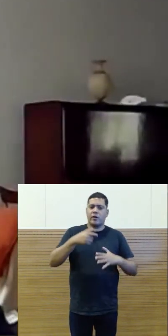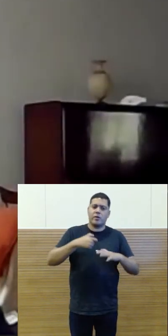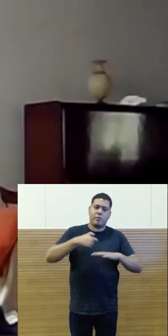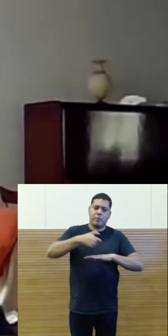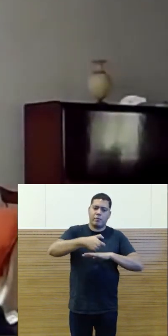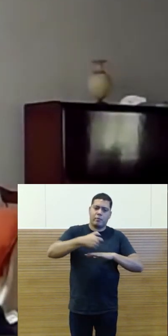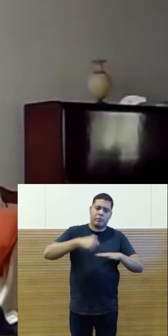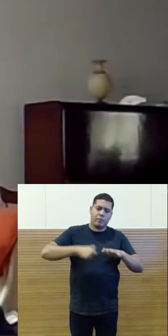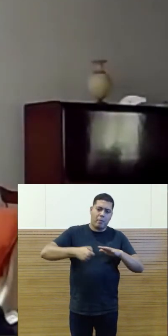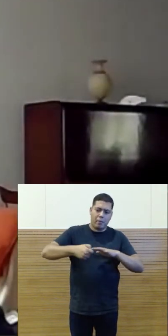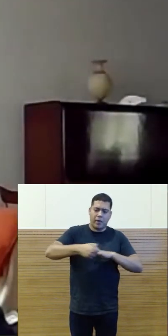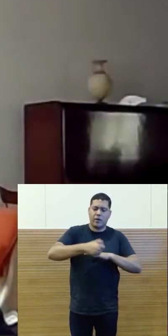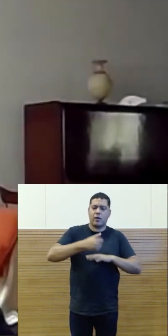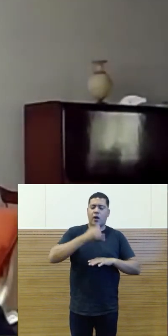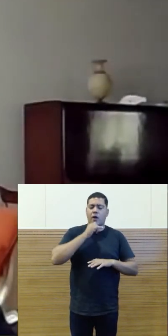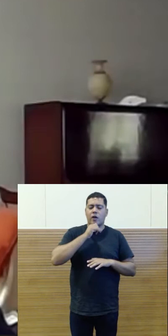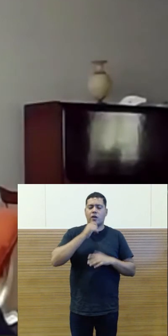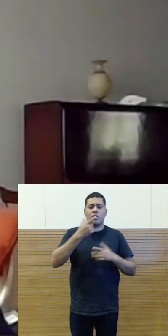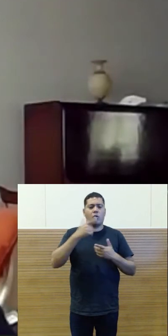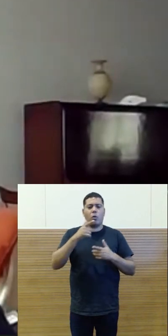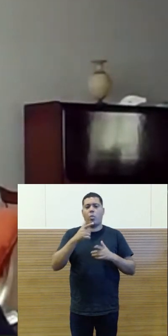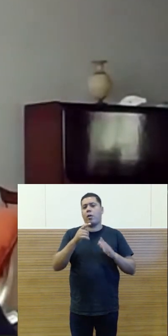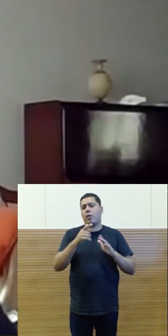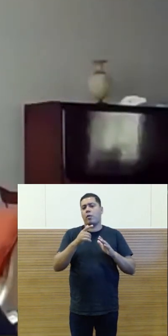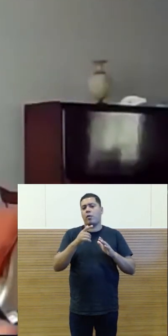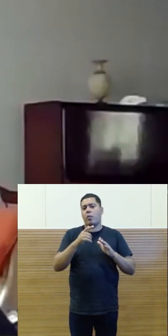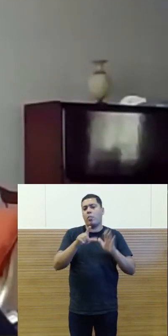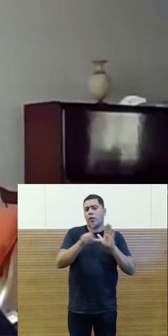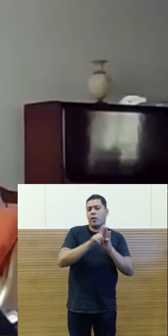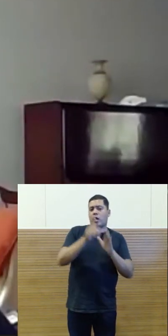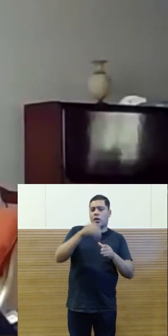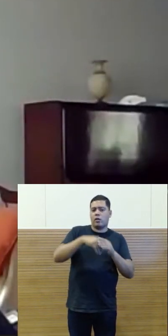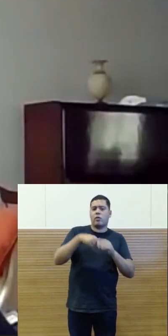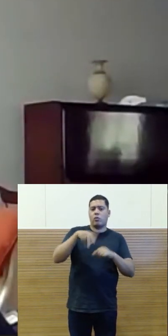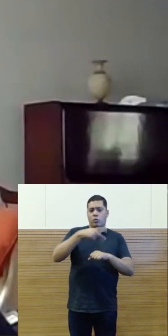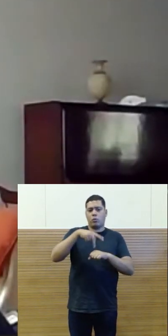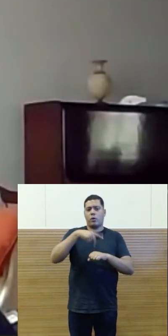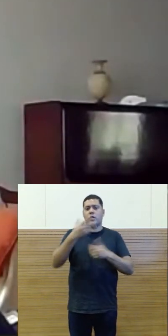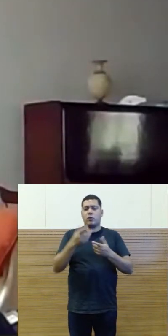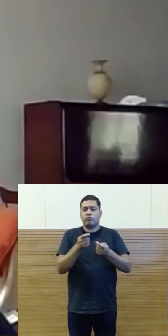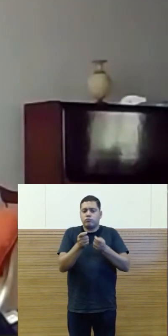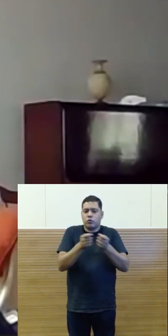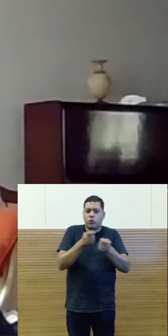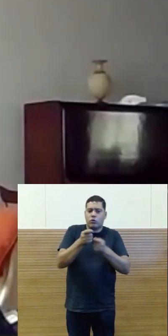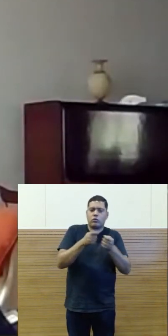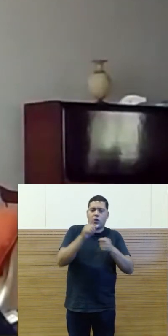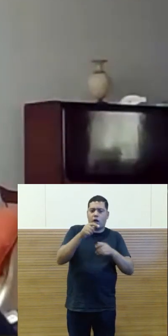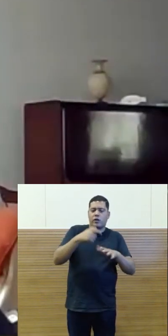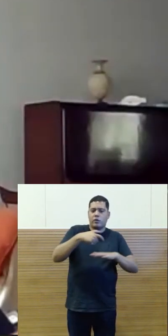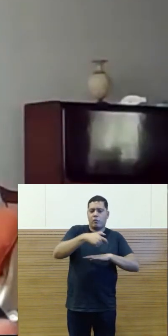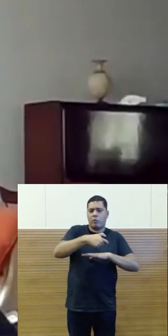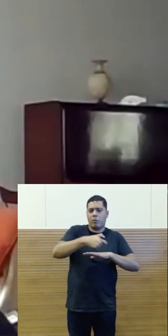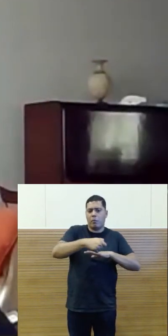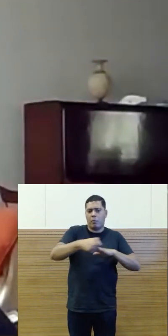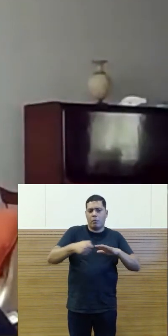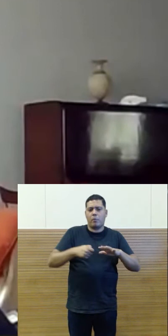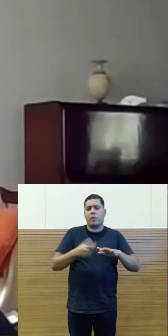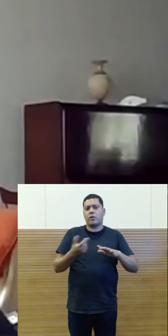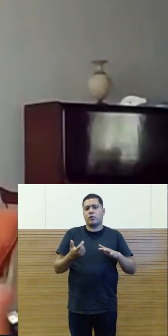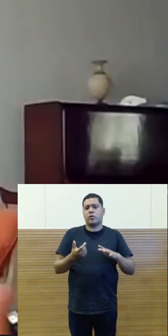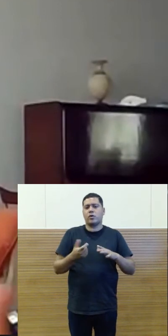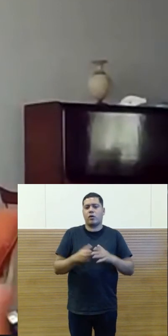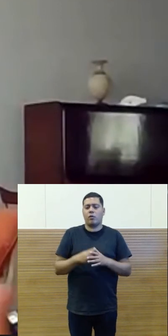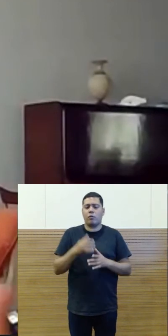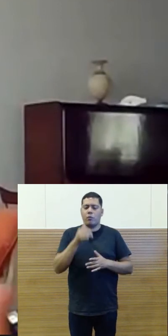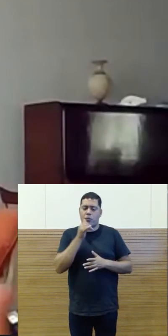be unregulated as it is in most countries. So to regulate marketing. And the other point is